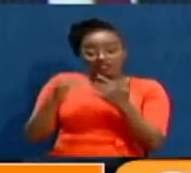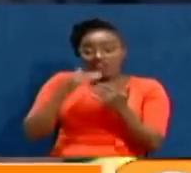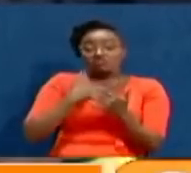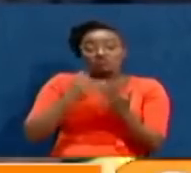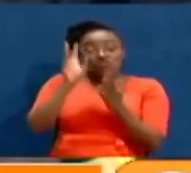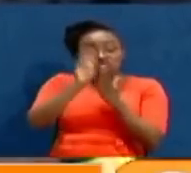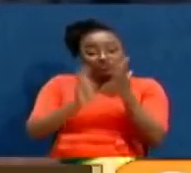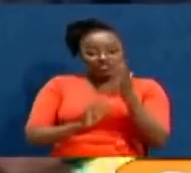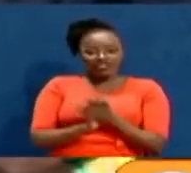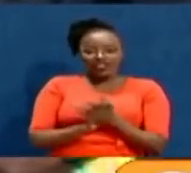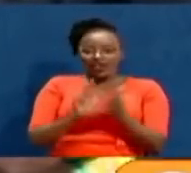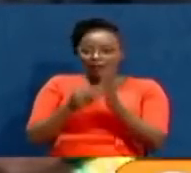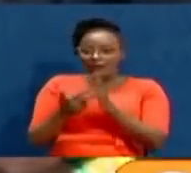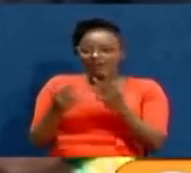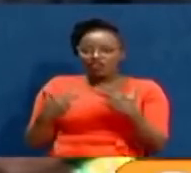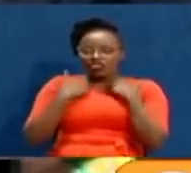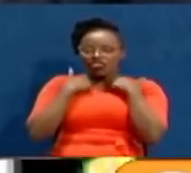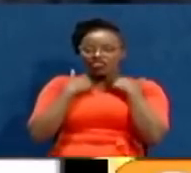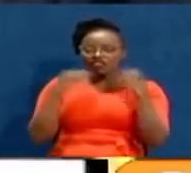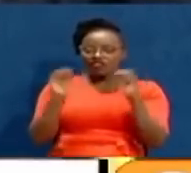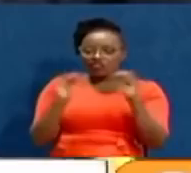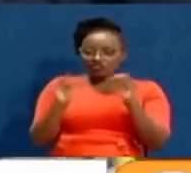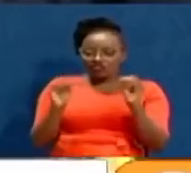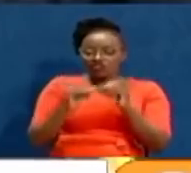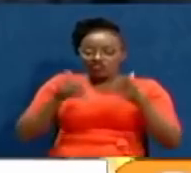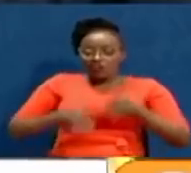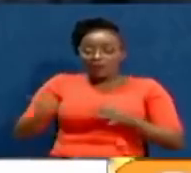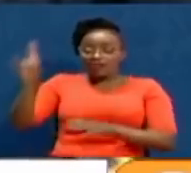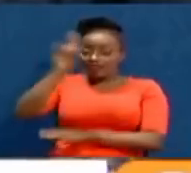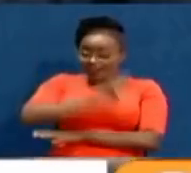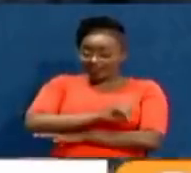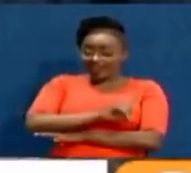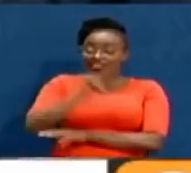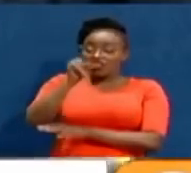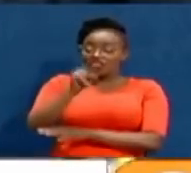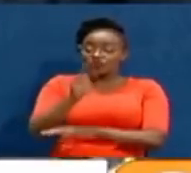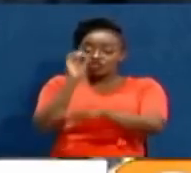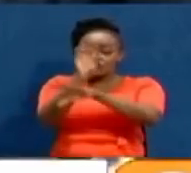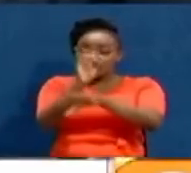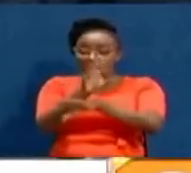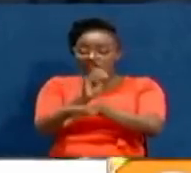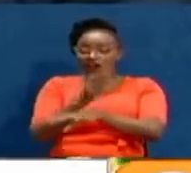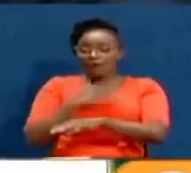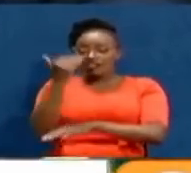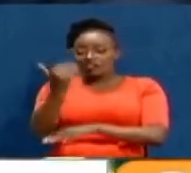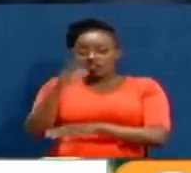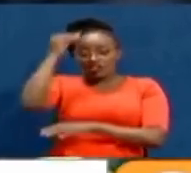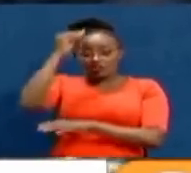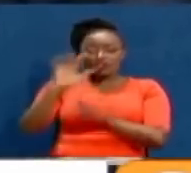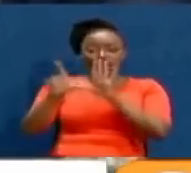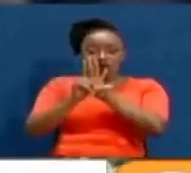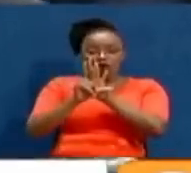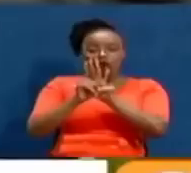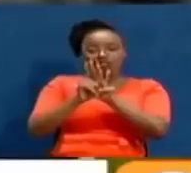read. Don't fall into the trap, Mr. President, on your birthday that was given by my line junior student of law at